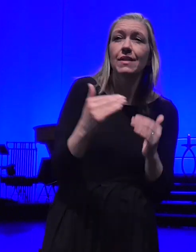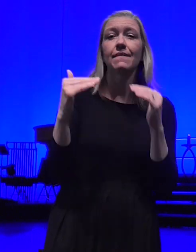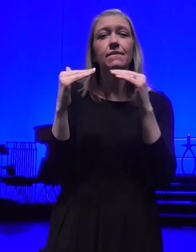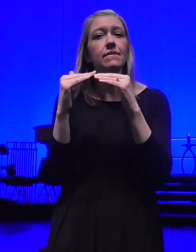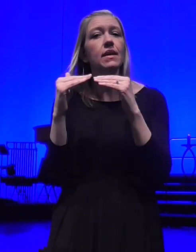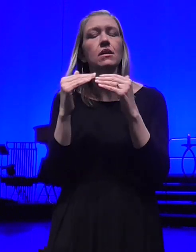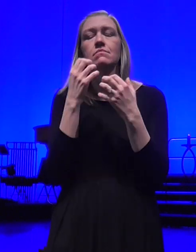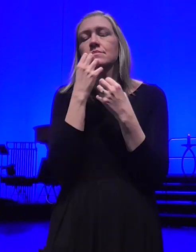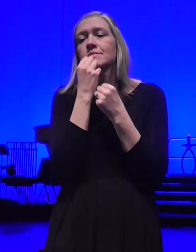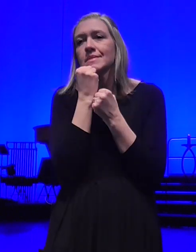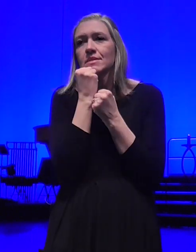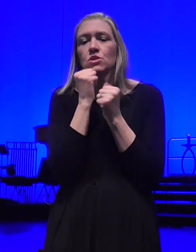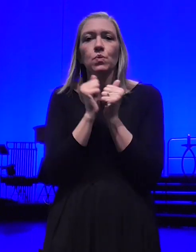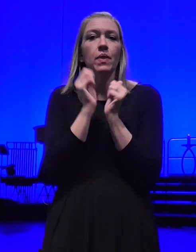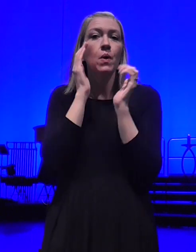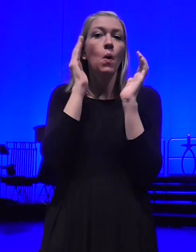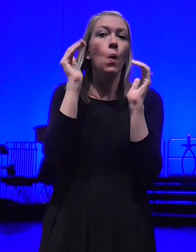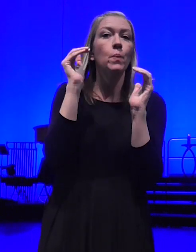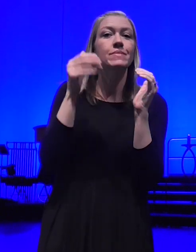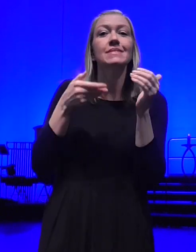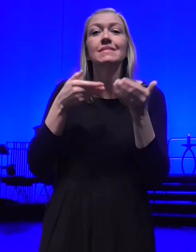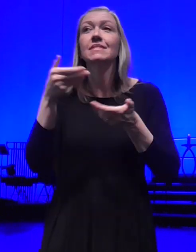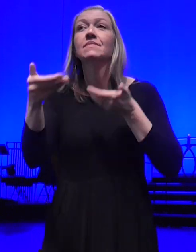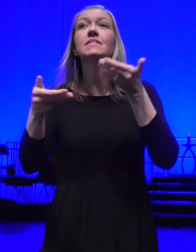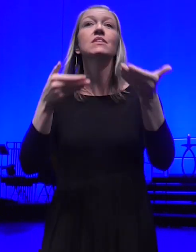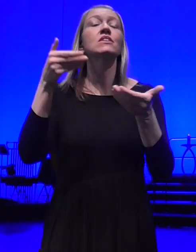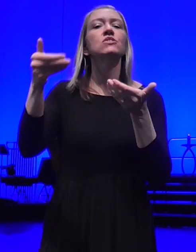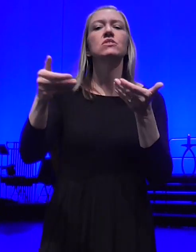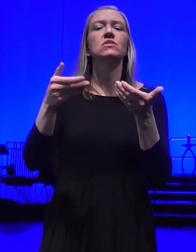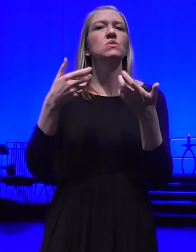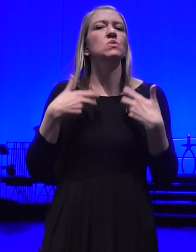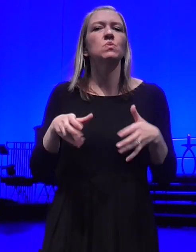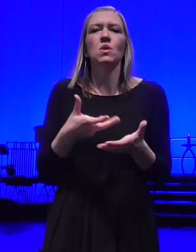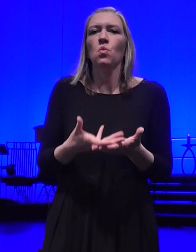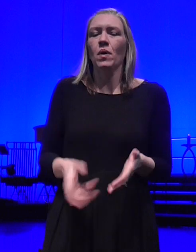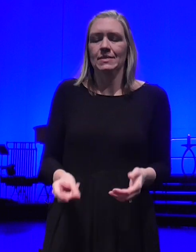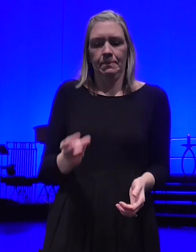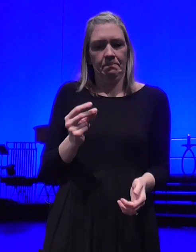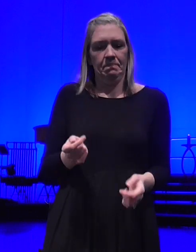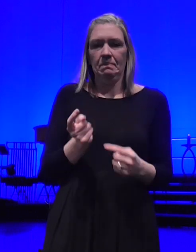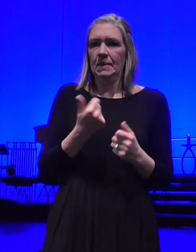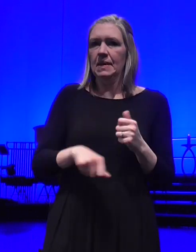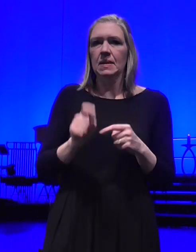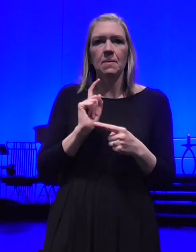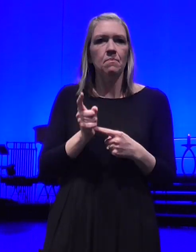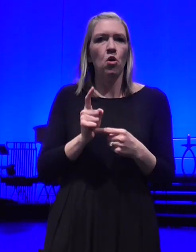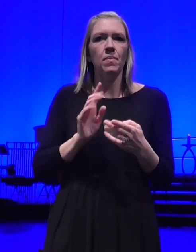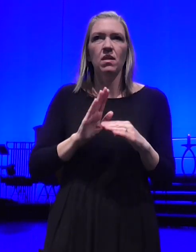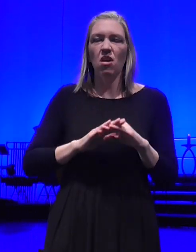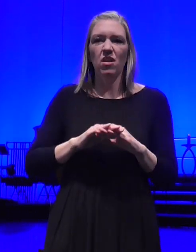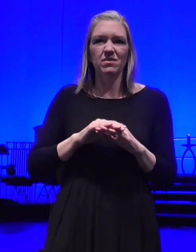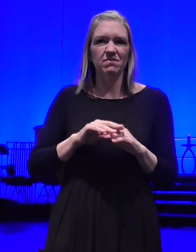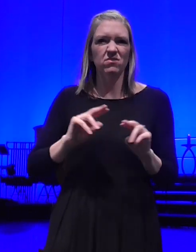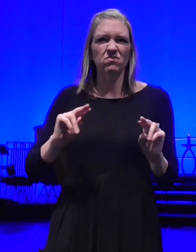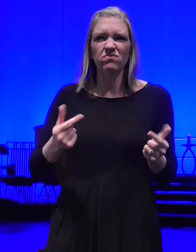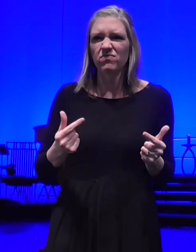with its hopes and invitations to waste a moment on the rotten